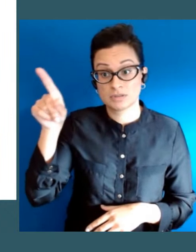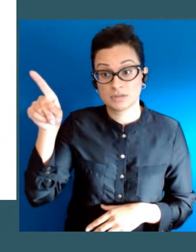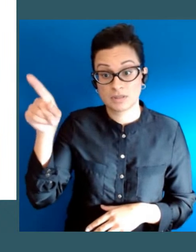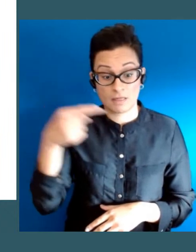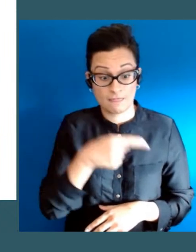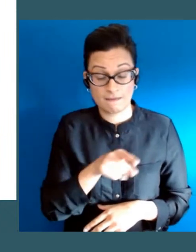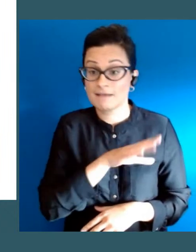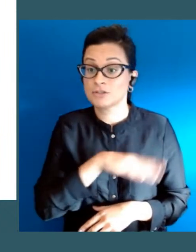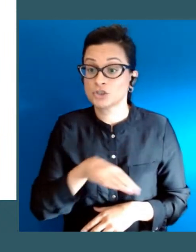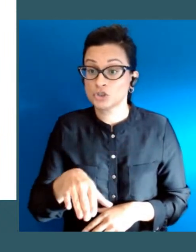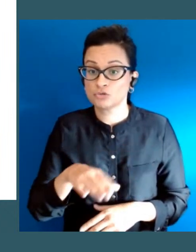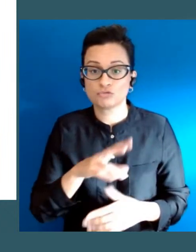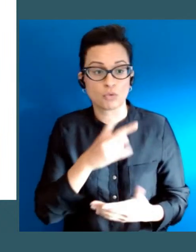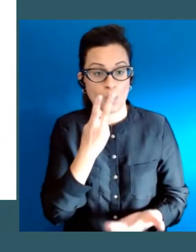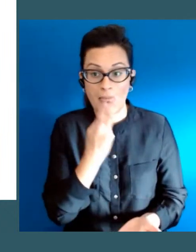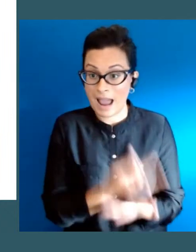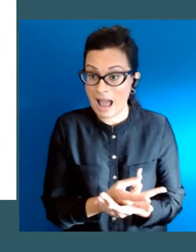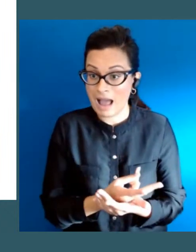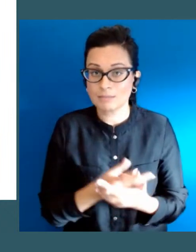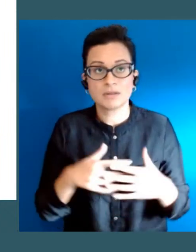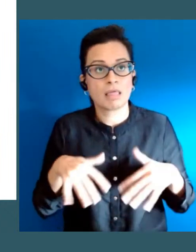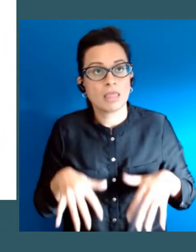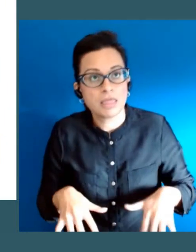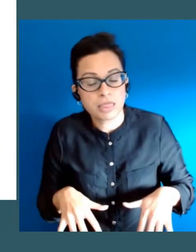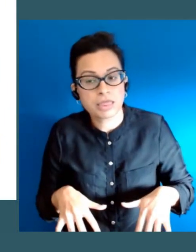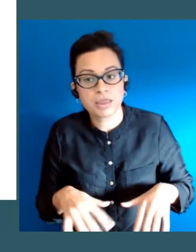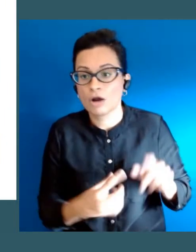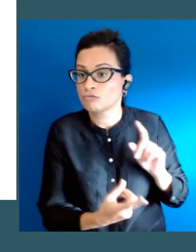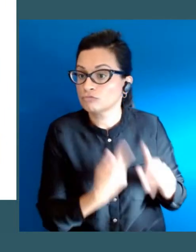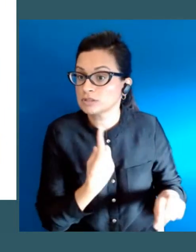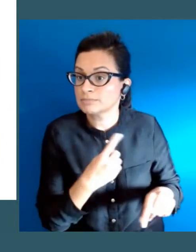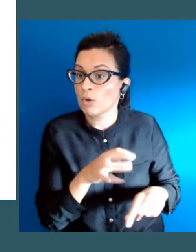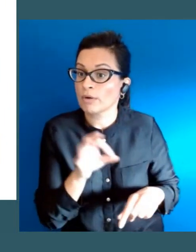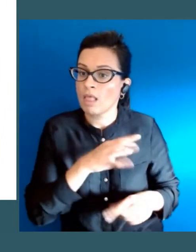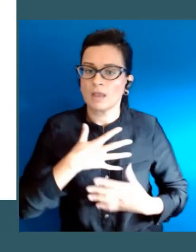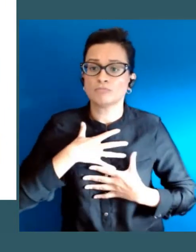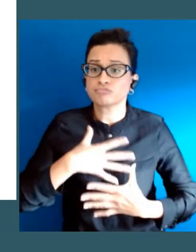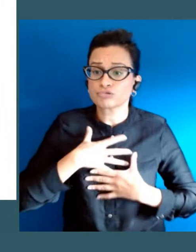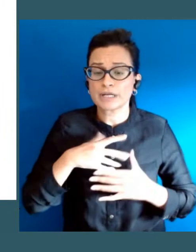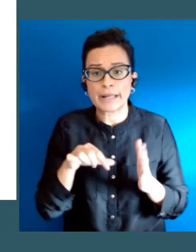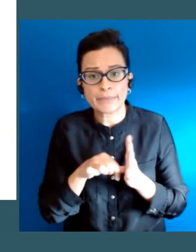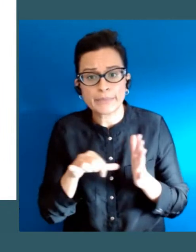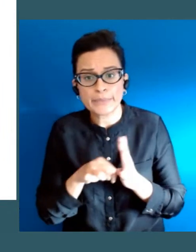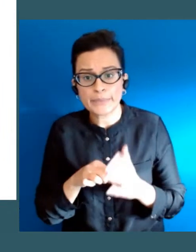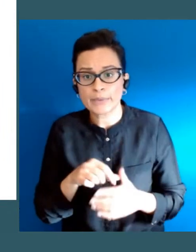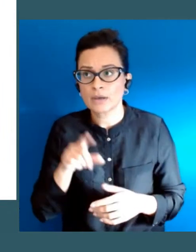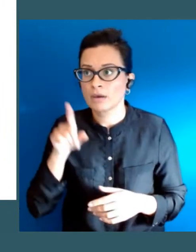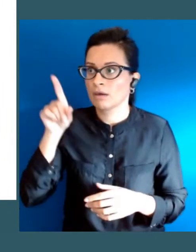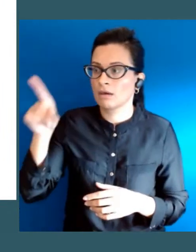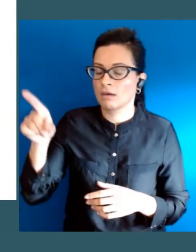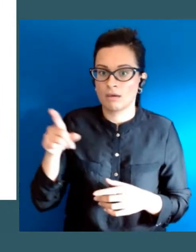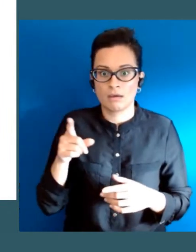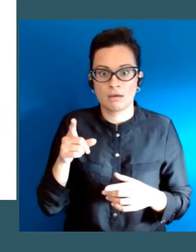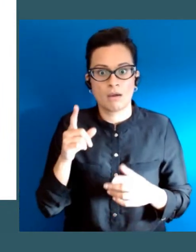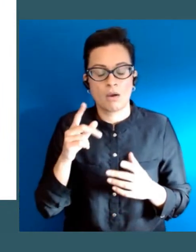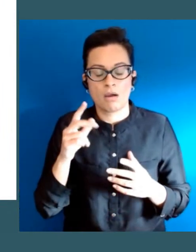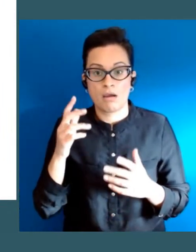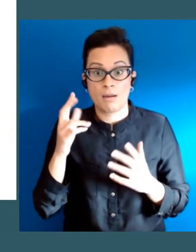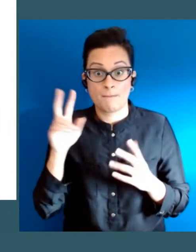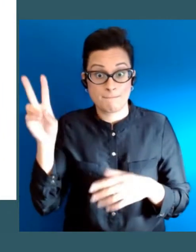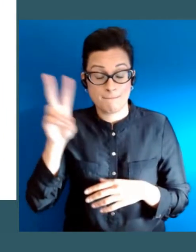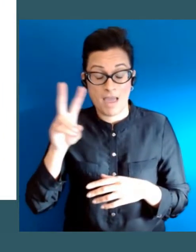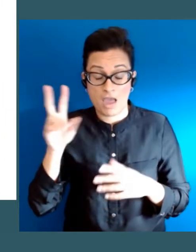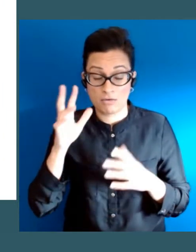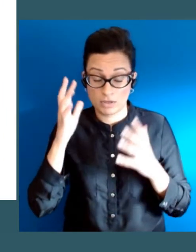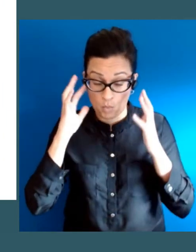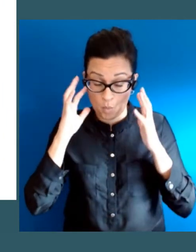collapse or floppiness or unresponsiveness or breathing difficulties, the prevalence of very worried parents was